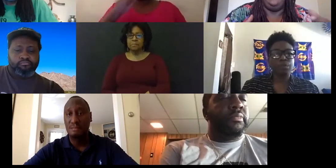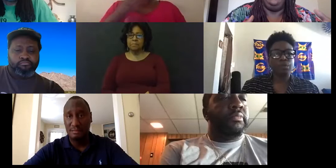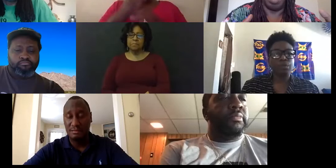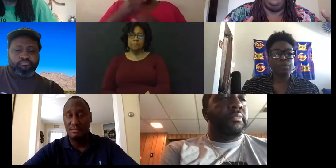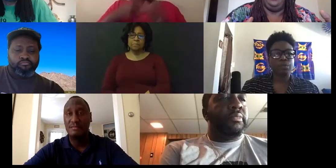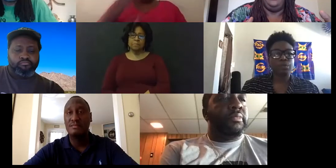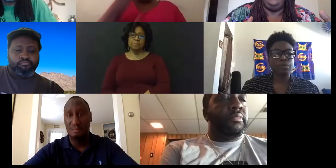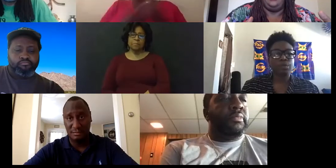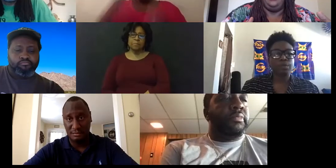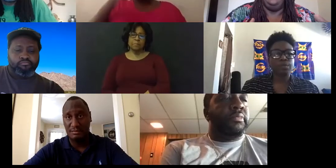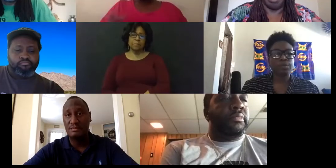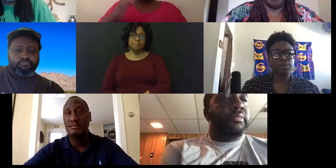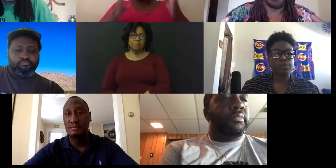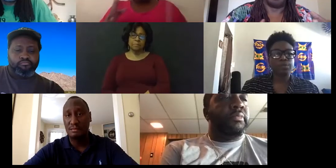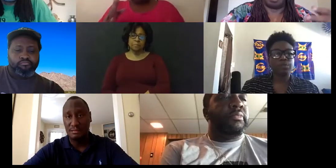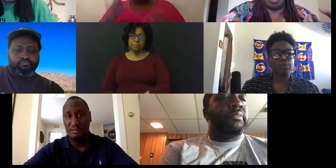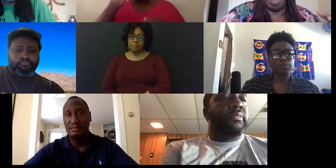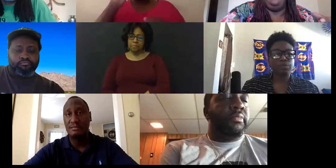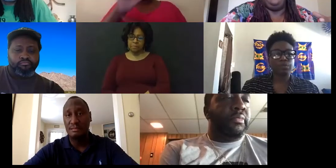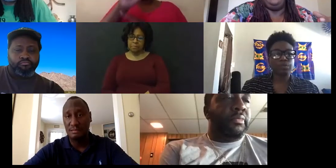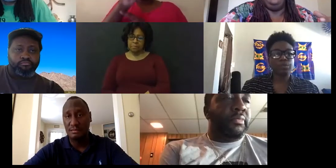this very liberal argument saying, well,